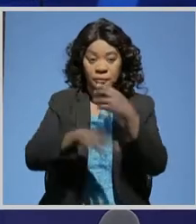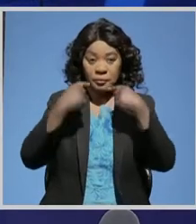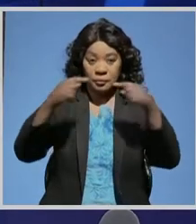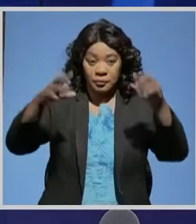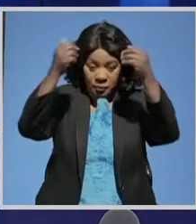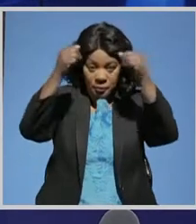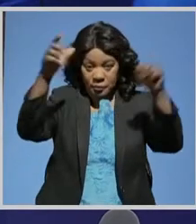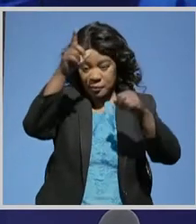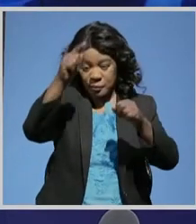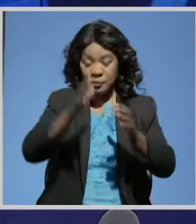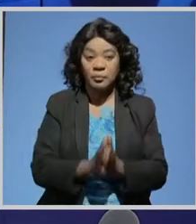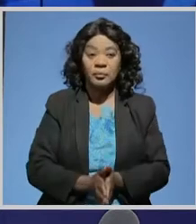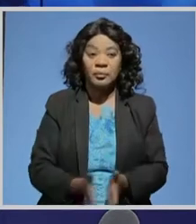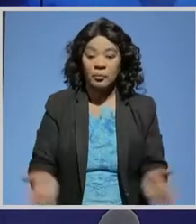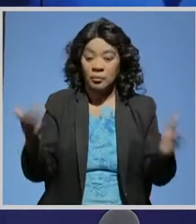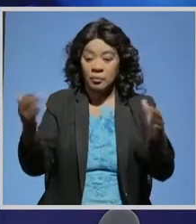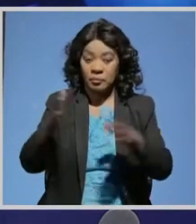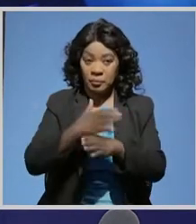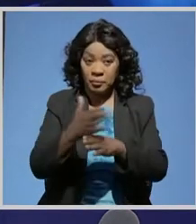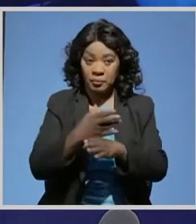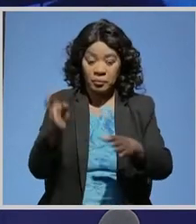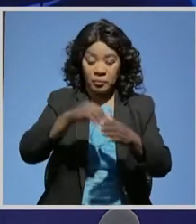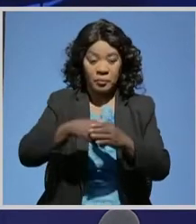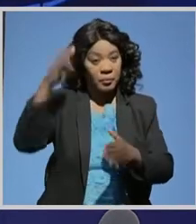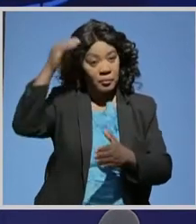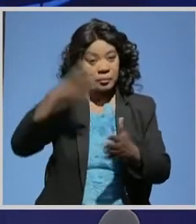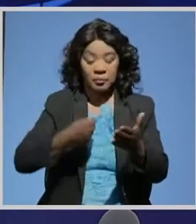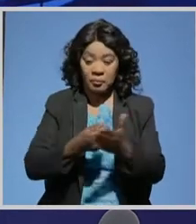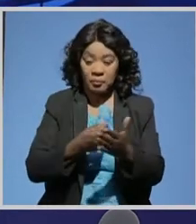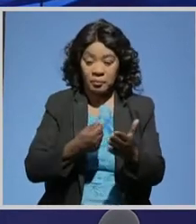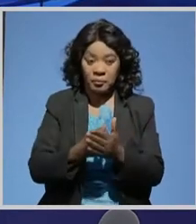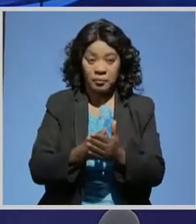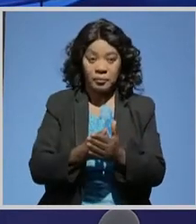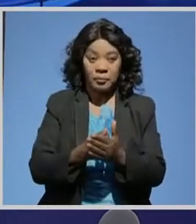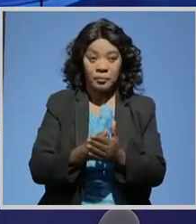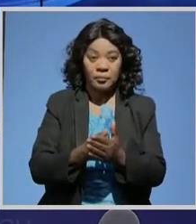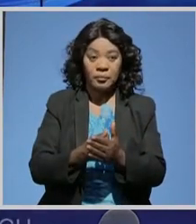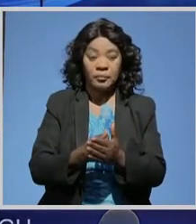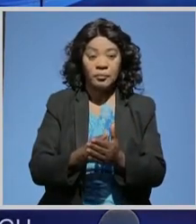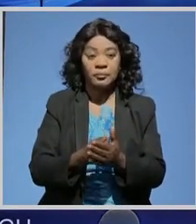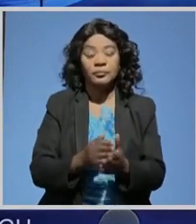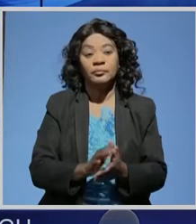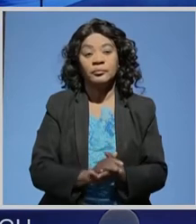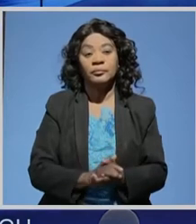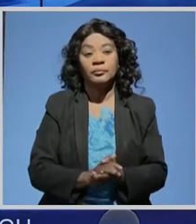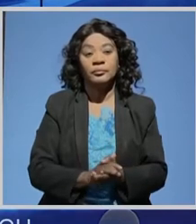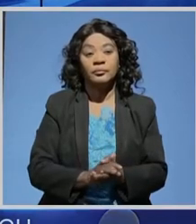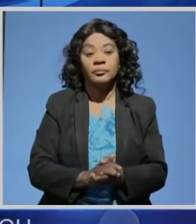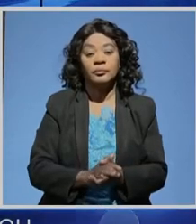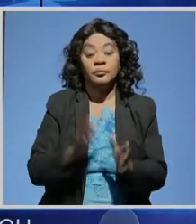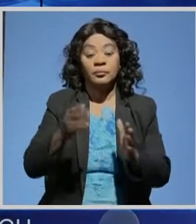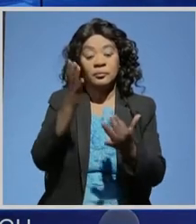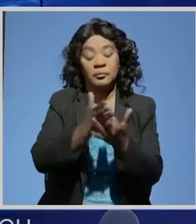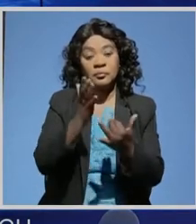President Edgar Lungu has urged business houses to engage the Ministry of Finance and propose reliefs that they would like to be given amid the